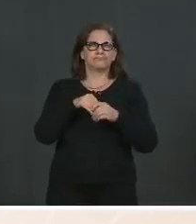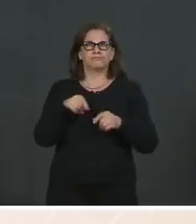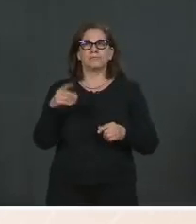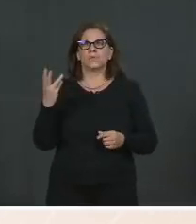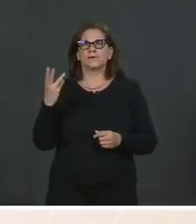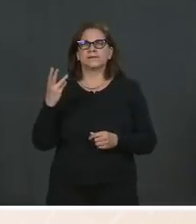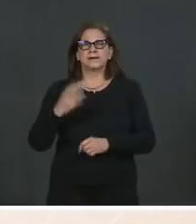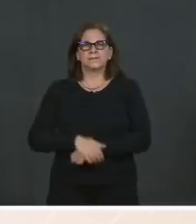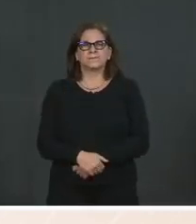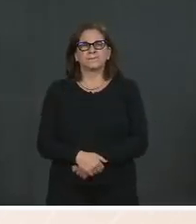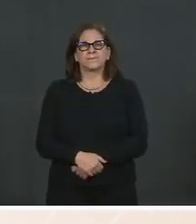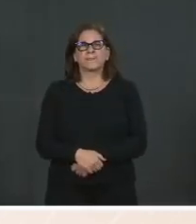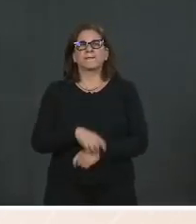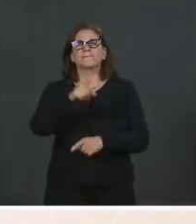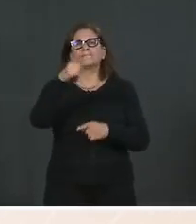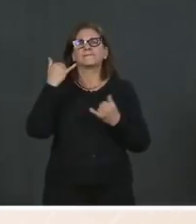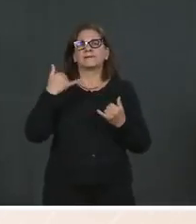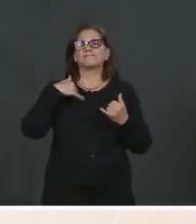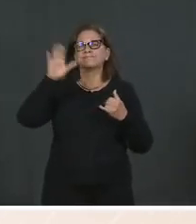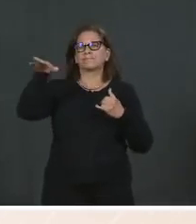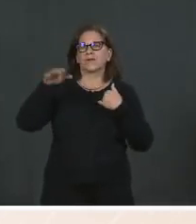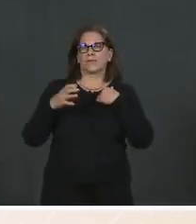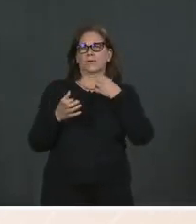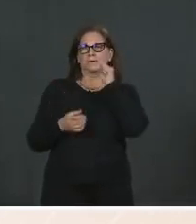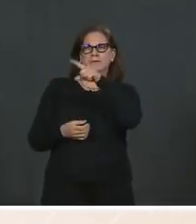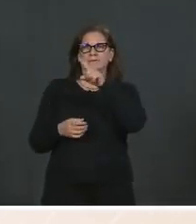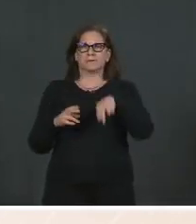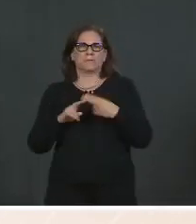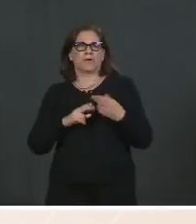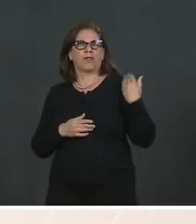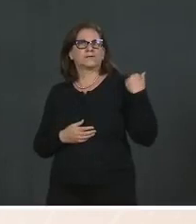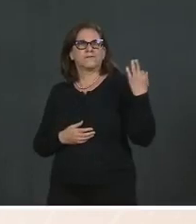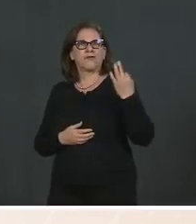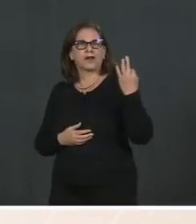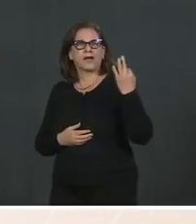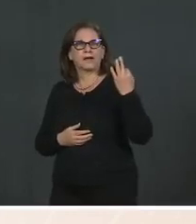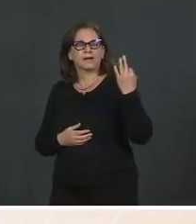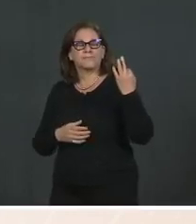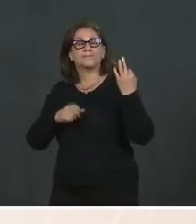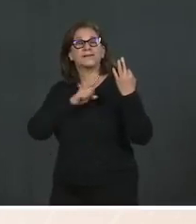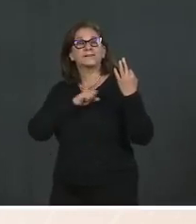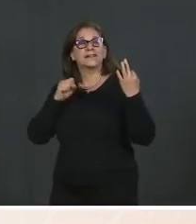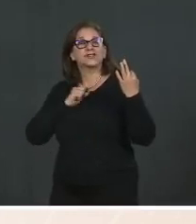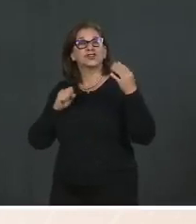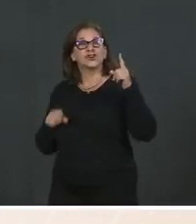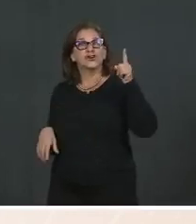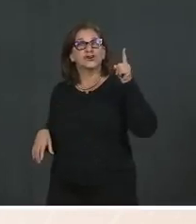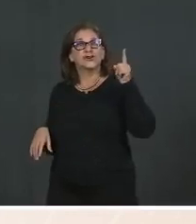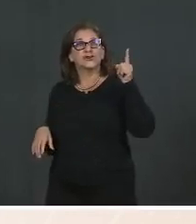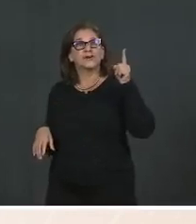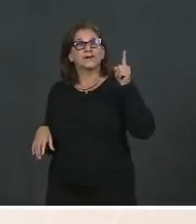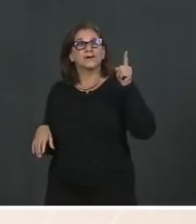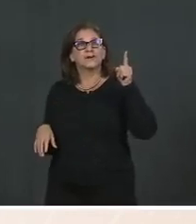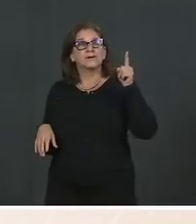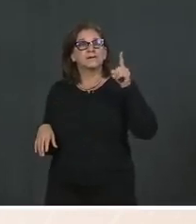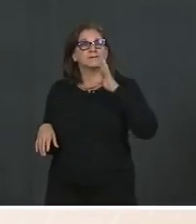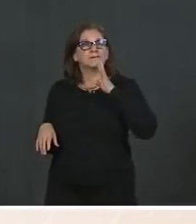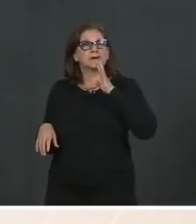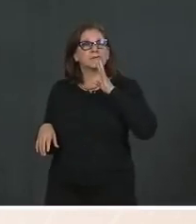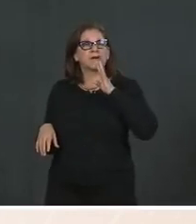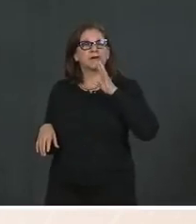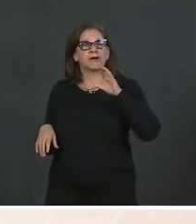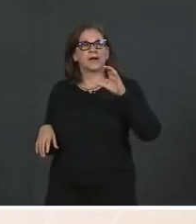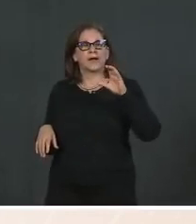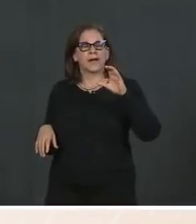was nominating Gail Manchin, Senator Joe Manchin's wife, for the job of federal co-chair of the Appalachian Regional Commission. This is a